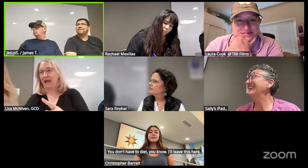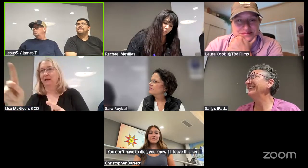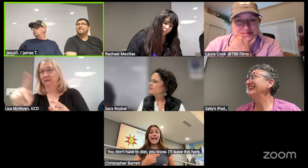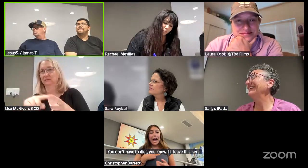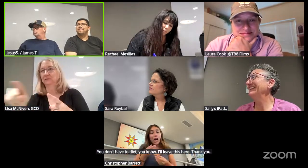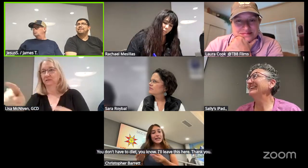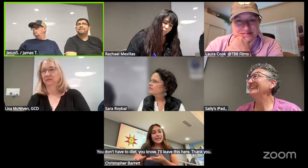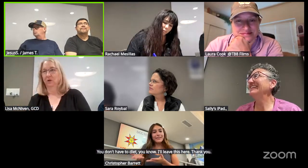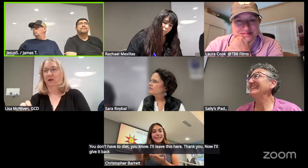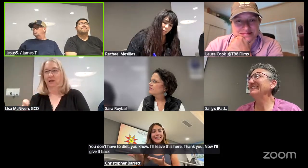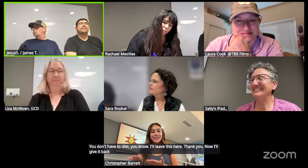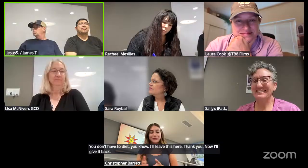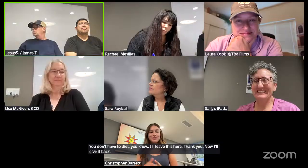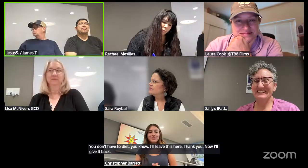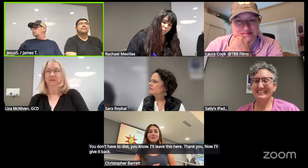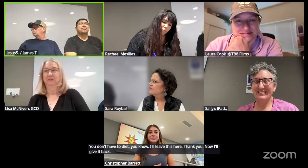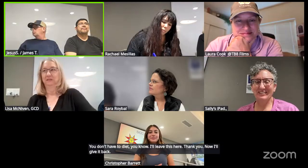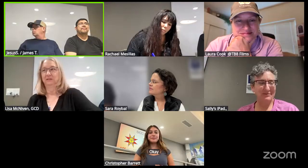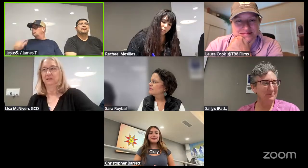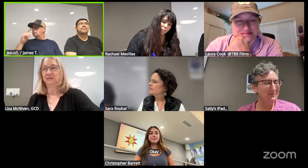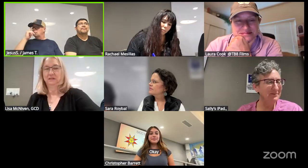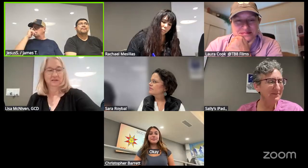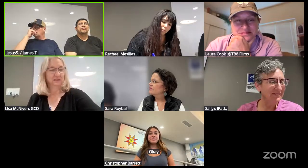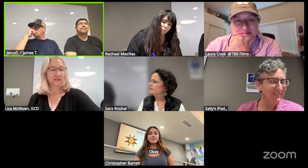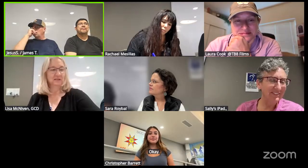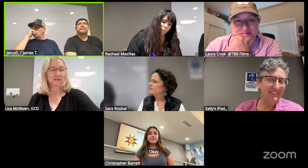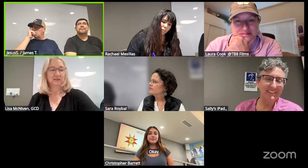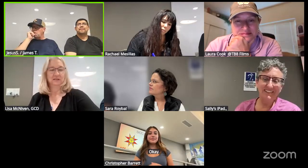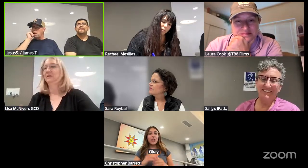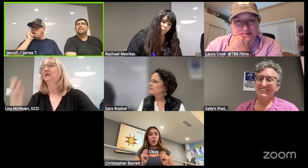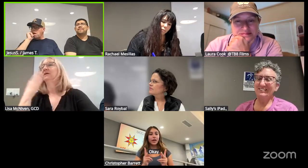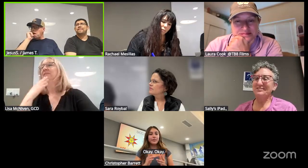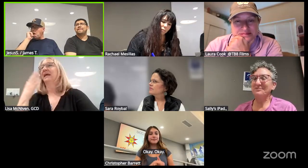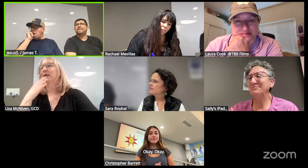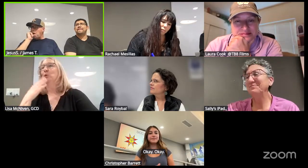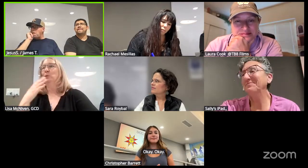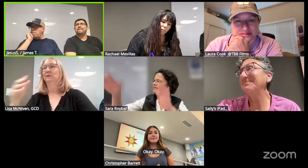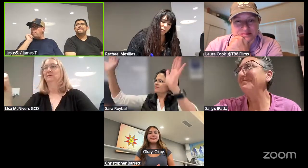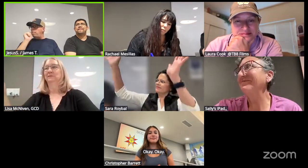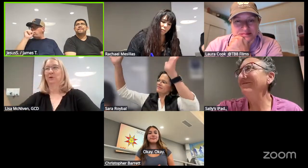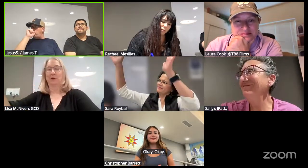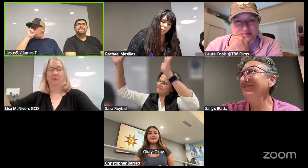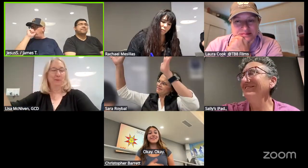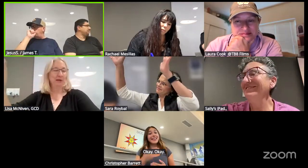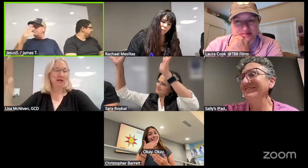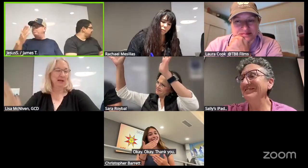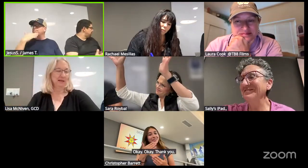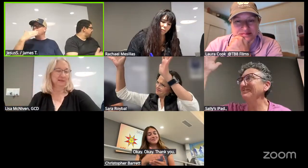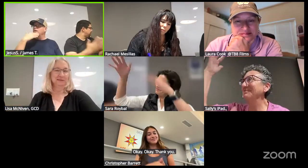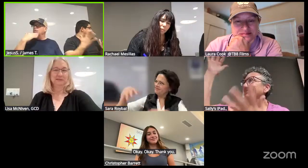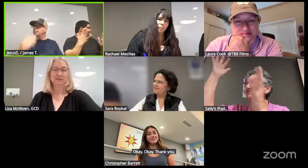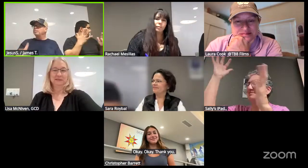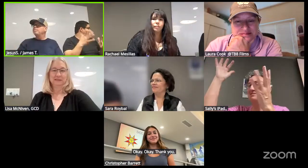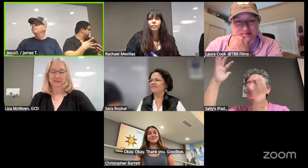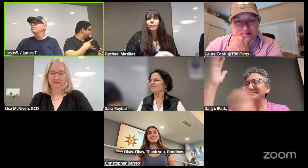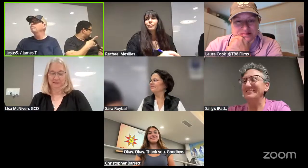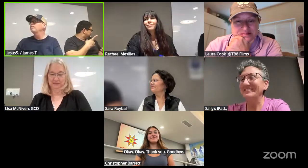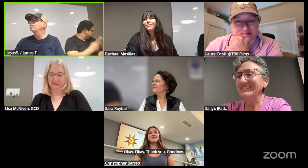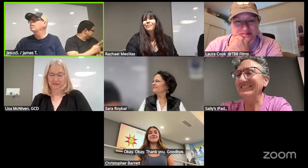I'll give it back. That's what- Okay. Okay. Thank you. Thank you. All right, bye.